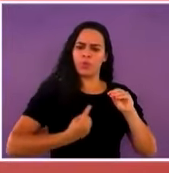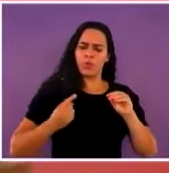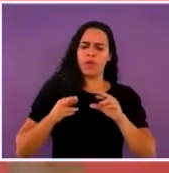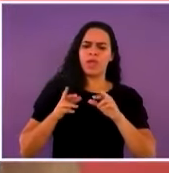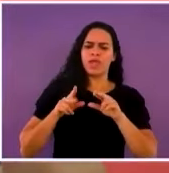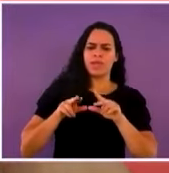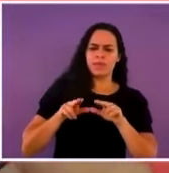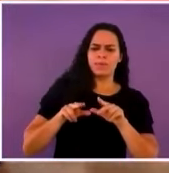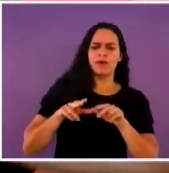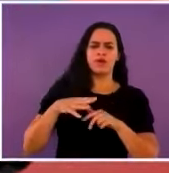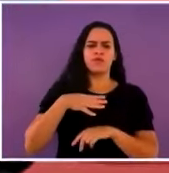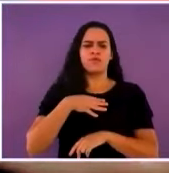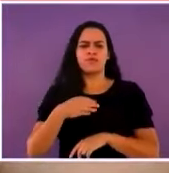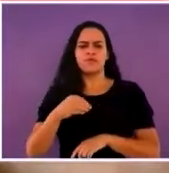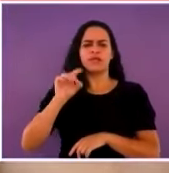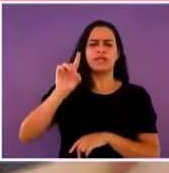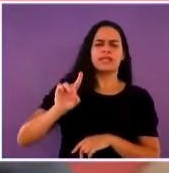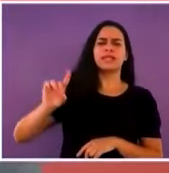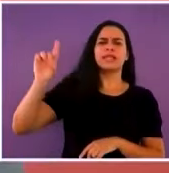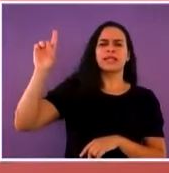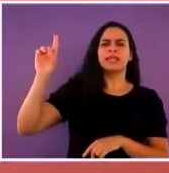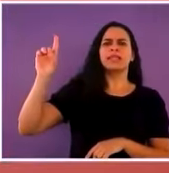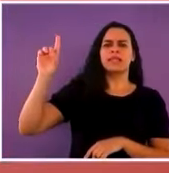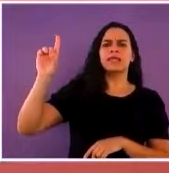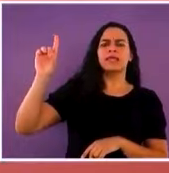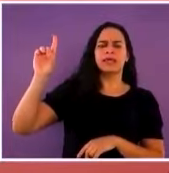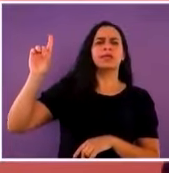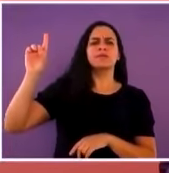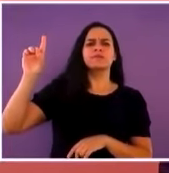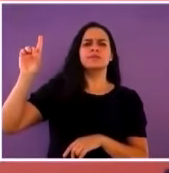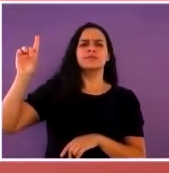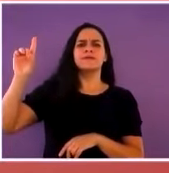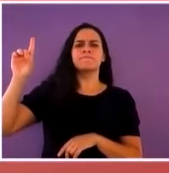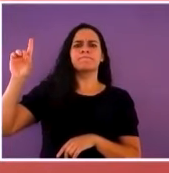in such generic and general terms. Ele